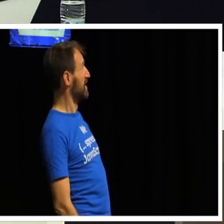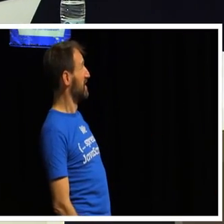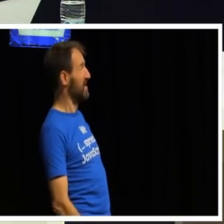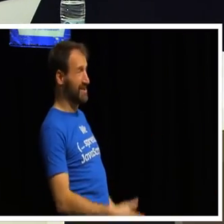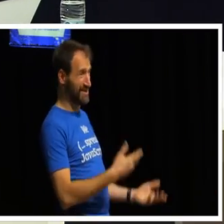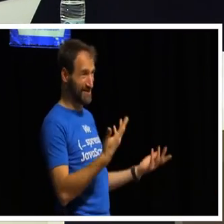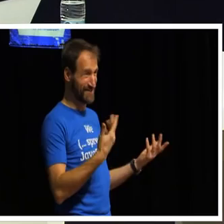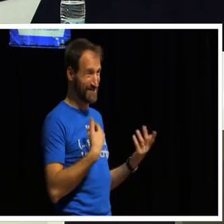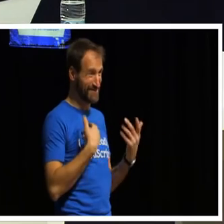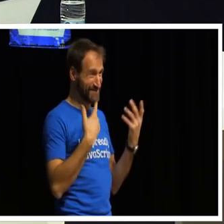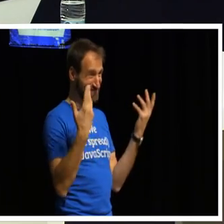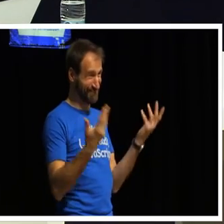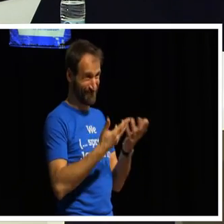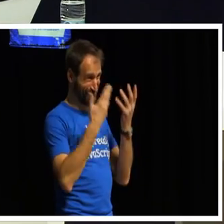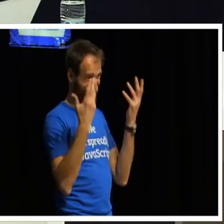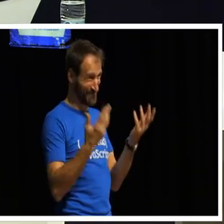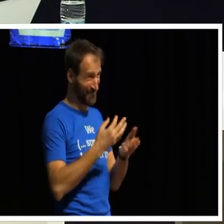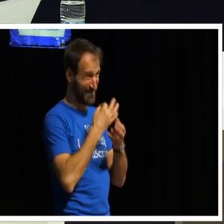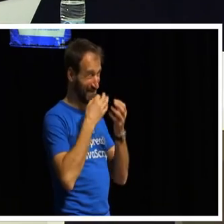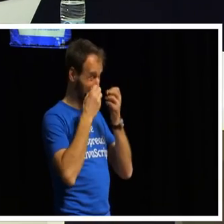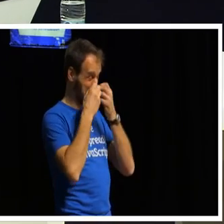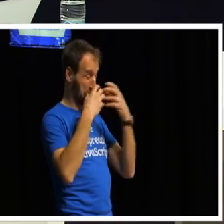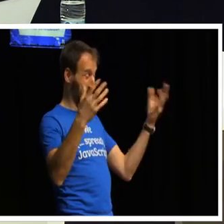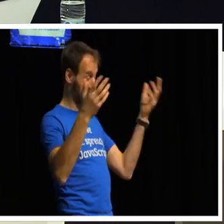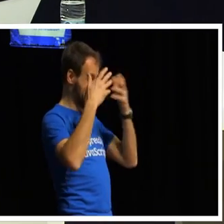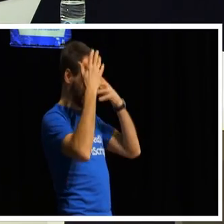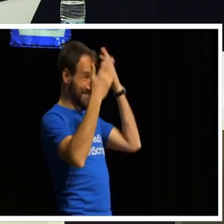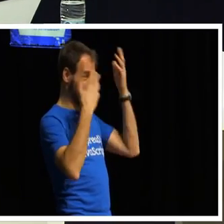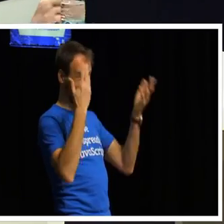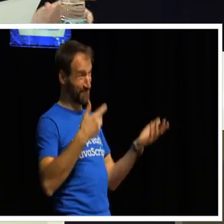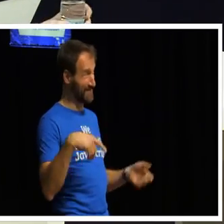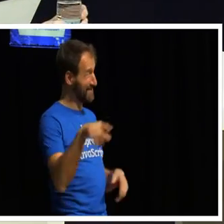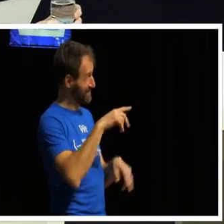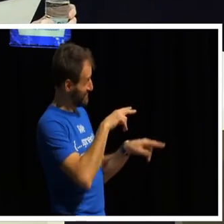kind of wine mist, wondering why I didn't just drink it using my mouth.